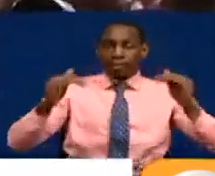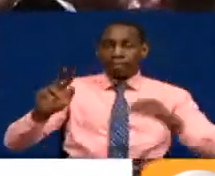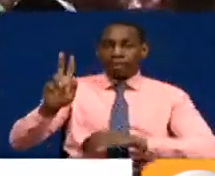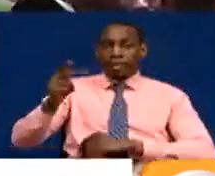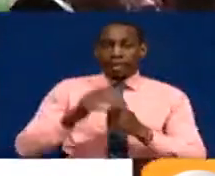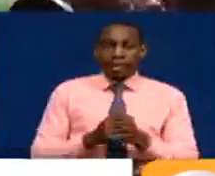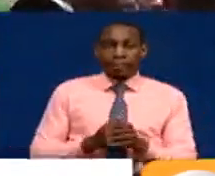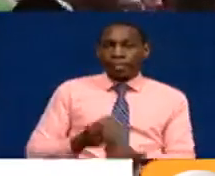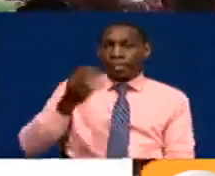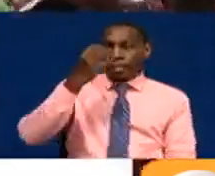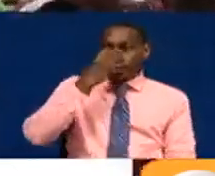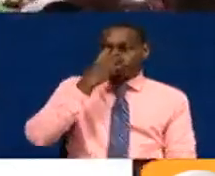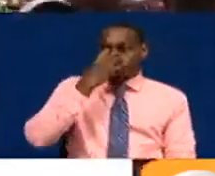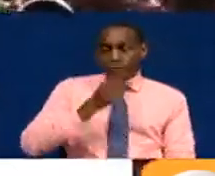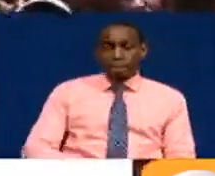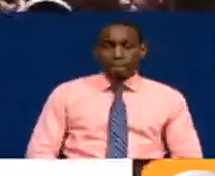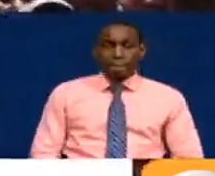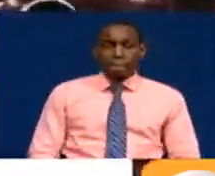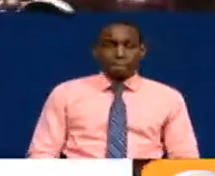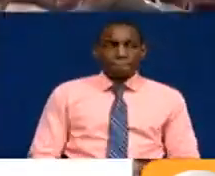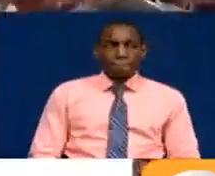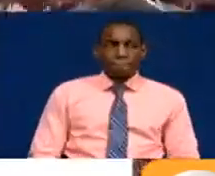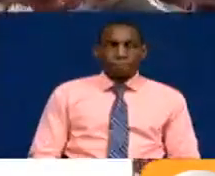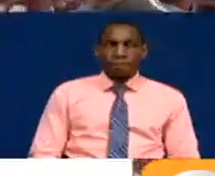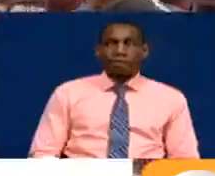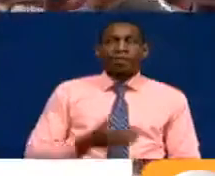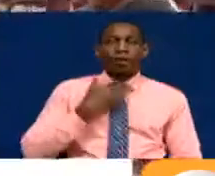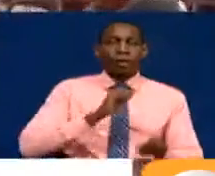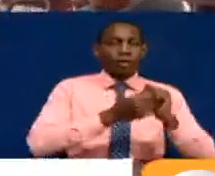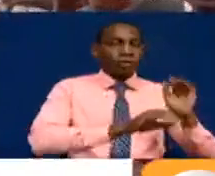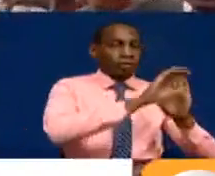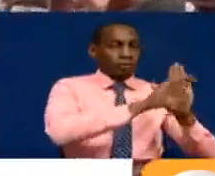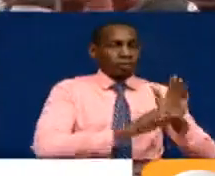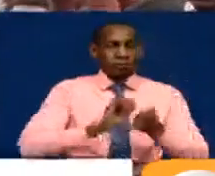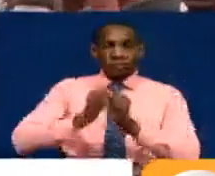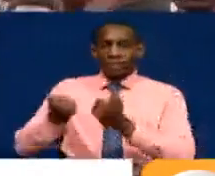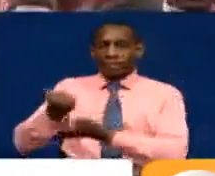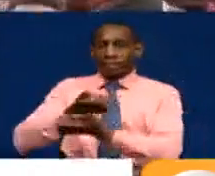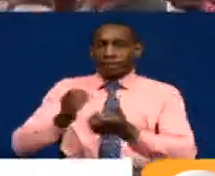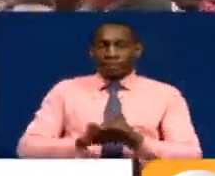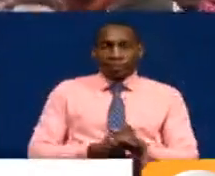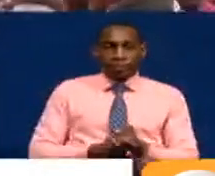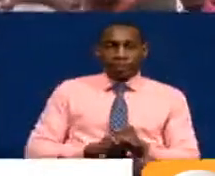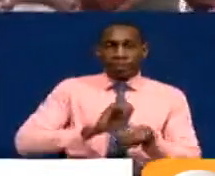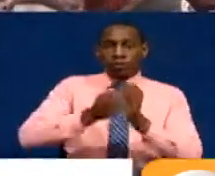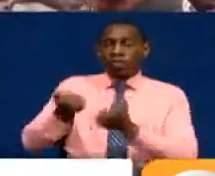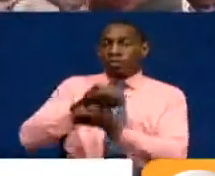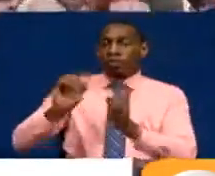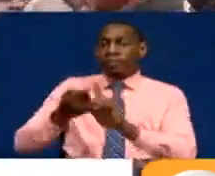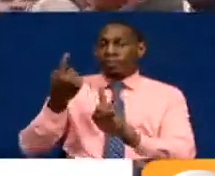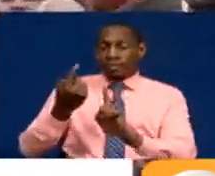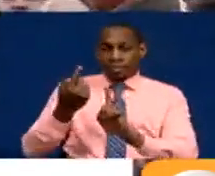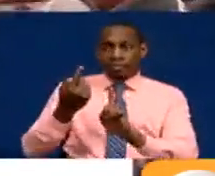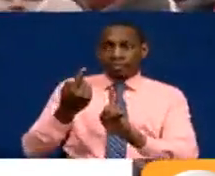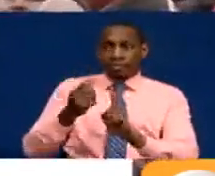Republic of Kenya is William Samoei. Mnataka tubadilishe katiba ama uchumi? Si tungebadilisha uchumi kwanza